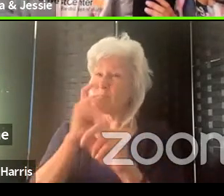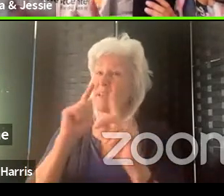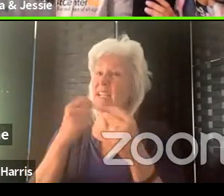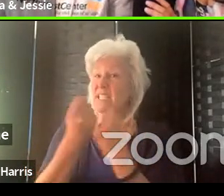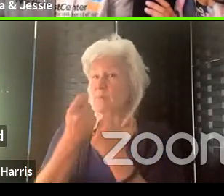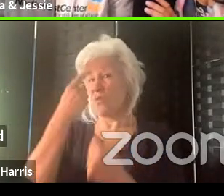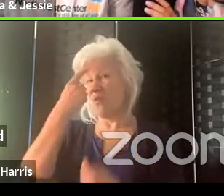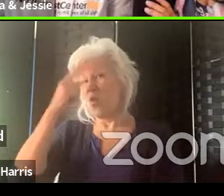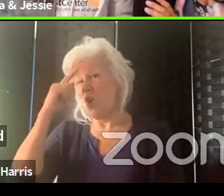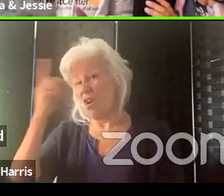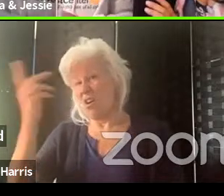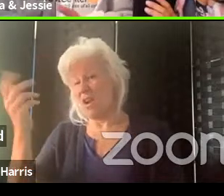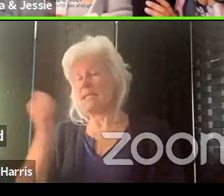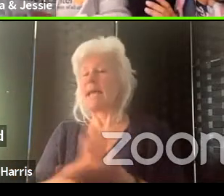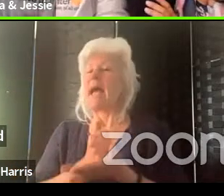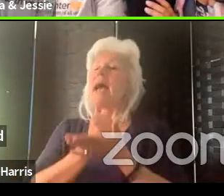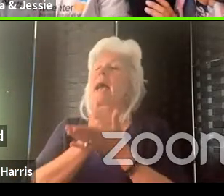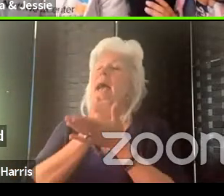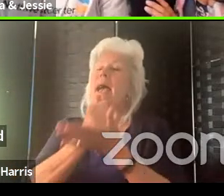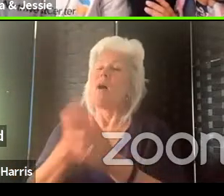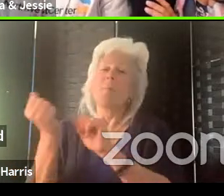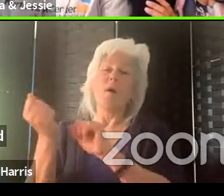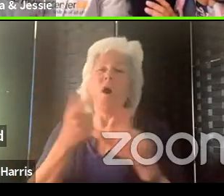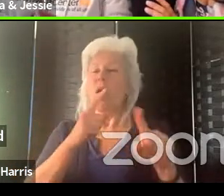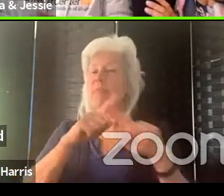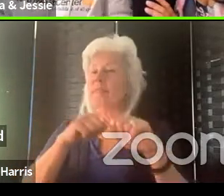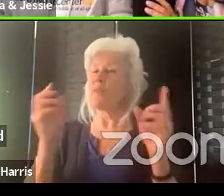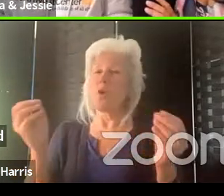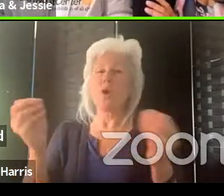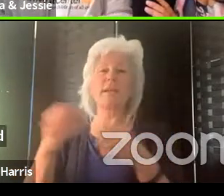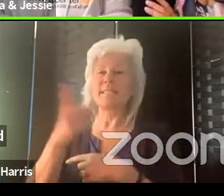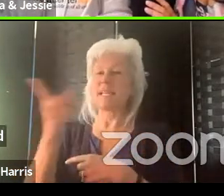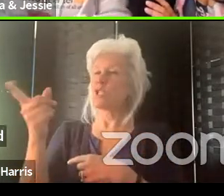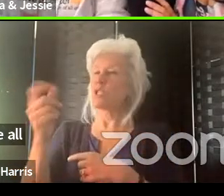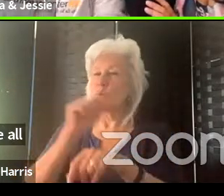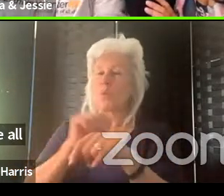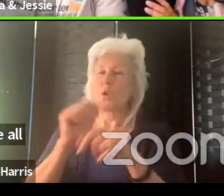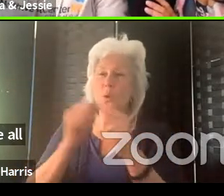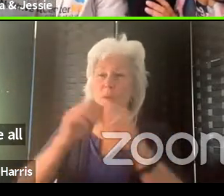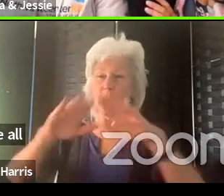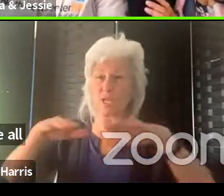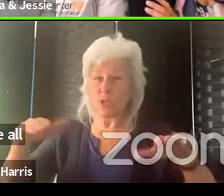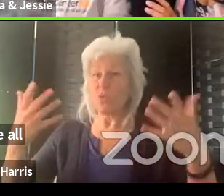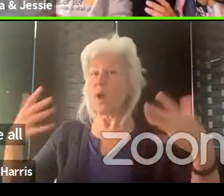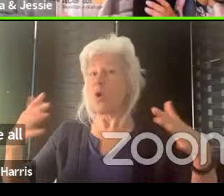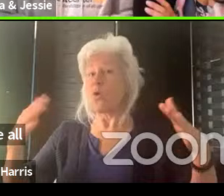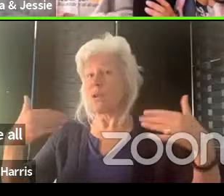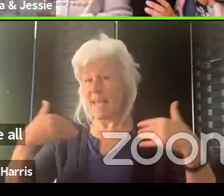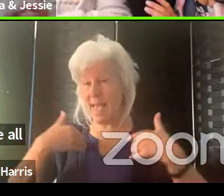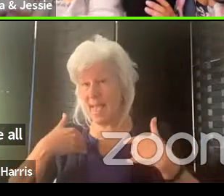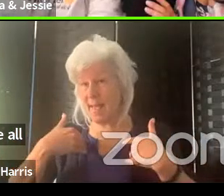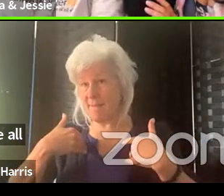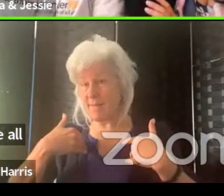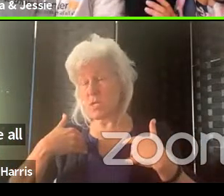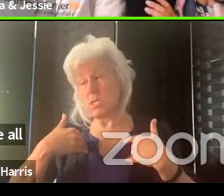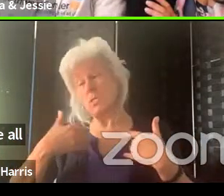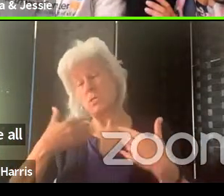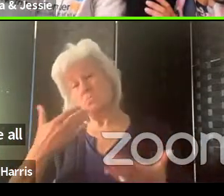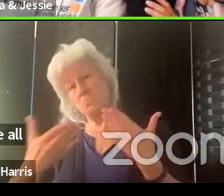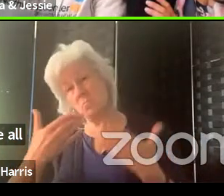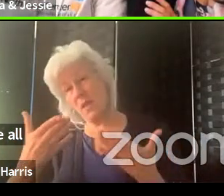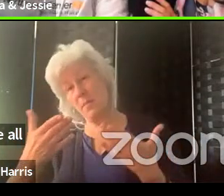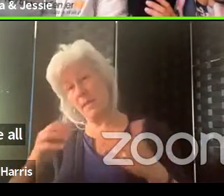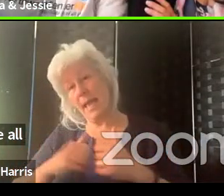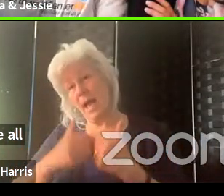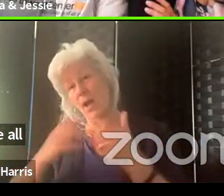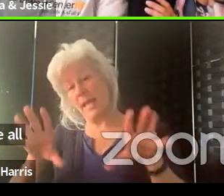is to go and help all these different organizations to work with the children they already have in their care, or to be able to accept